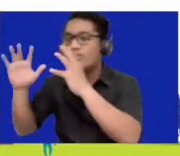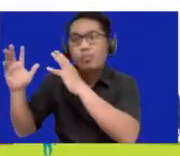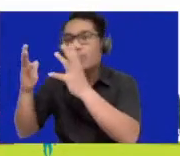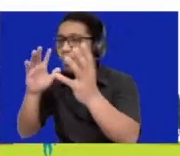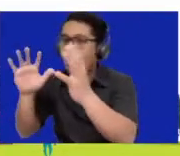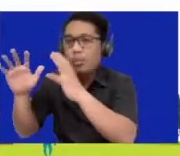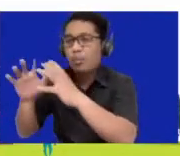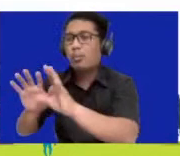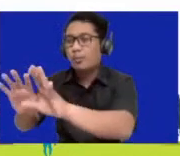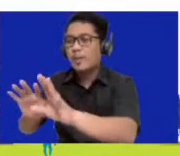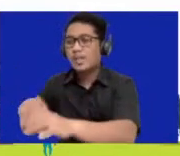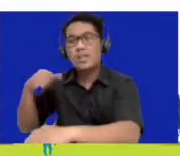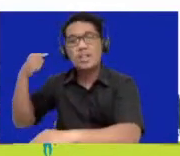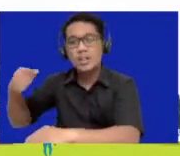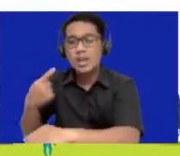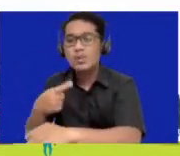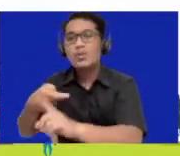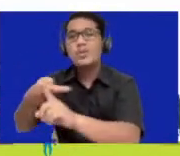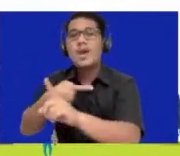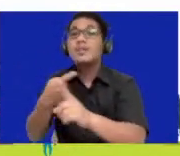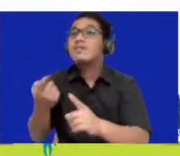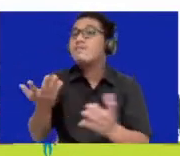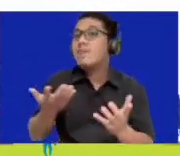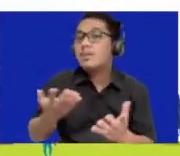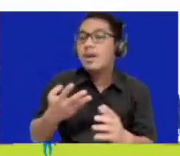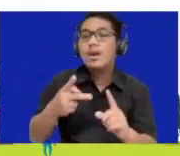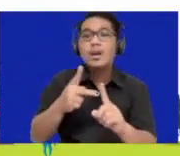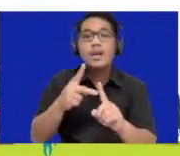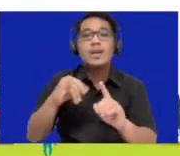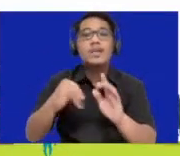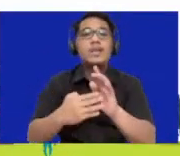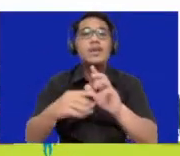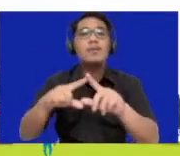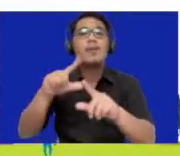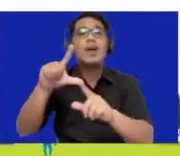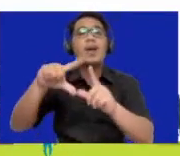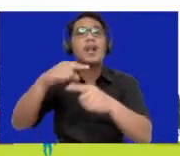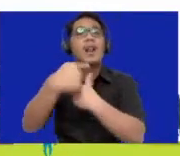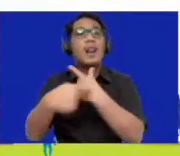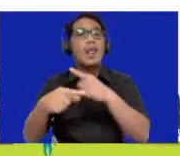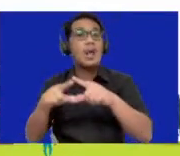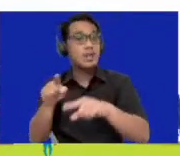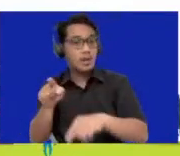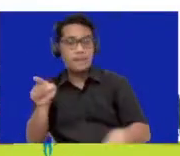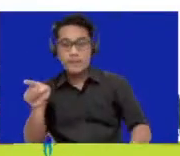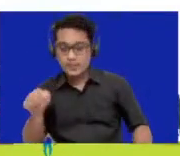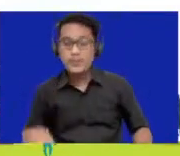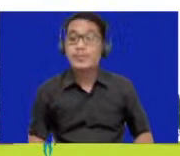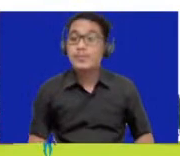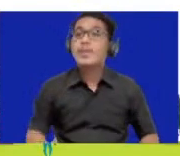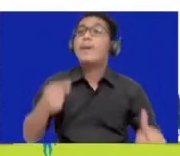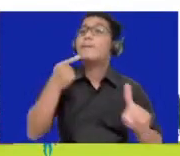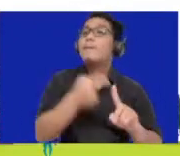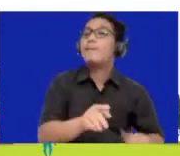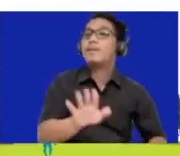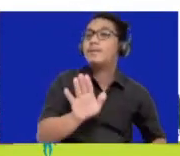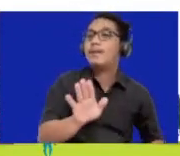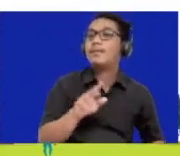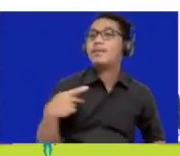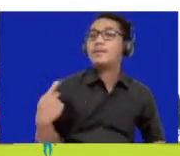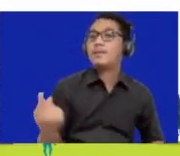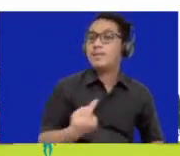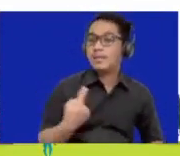Himalayas. He is further joined by the District Relief and Rehabilitation Officer of